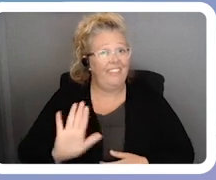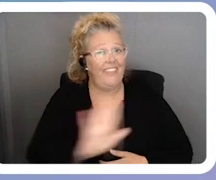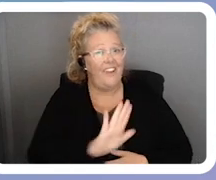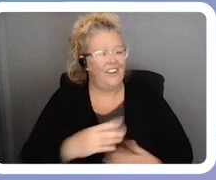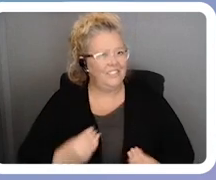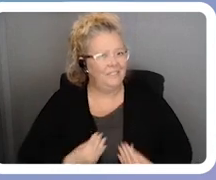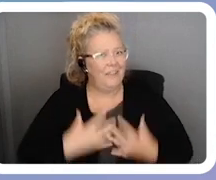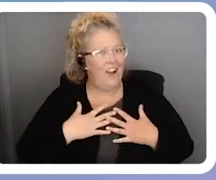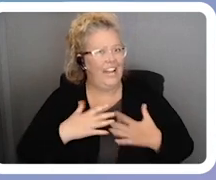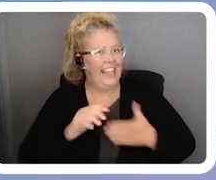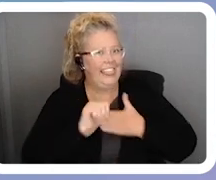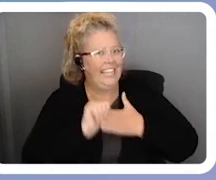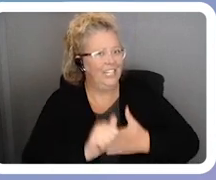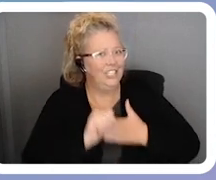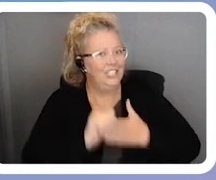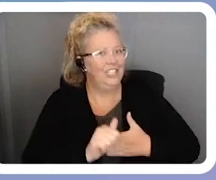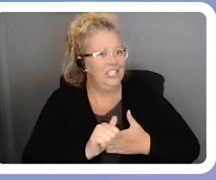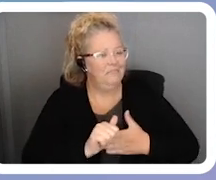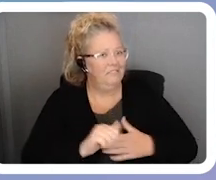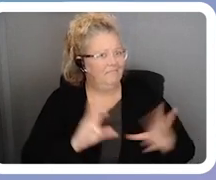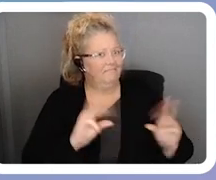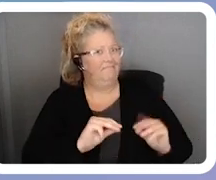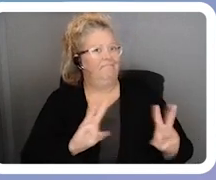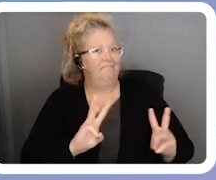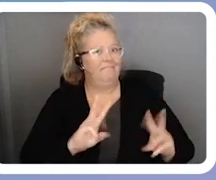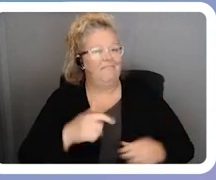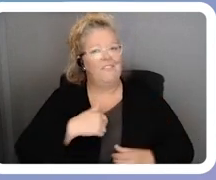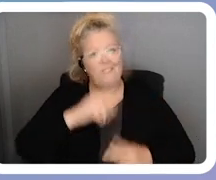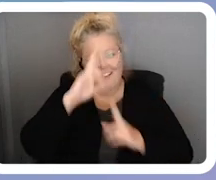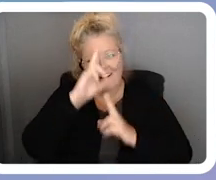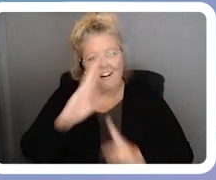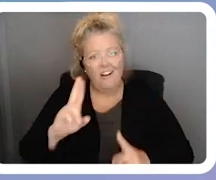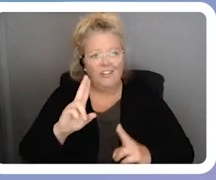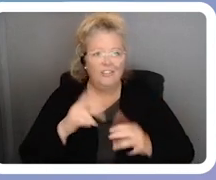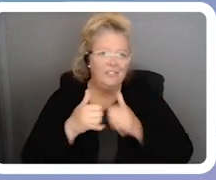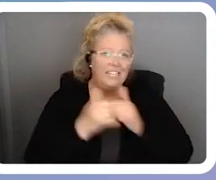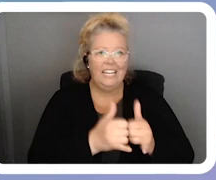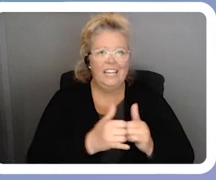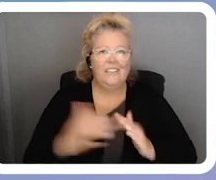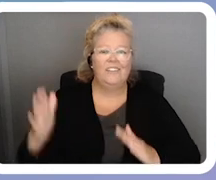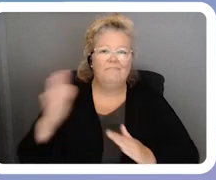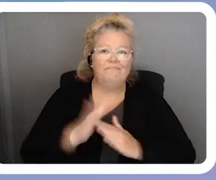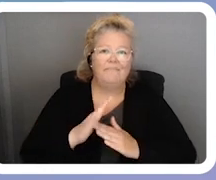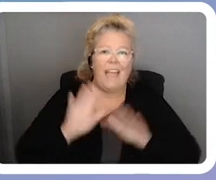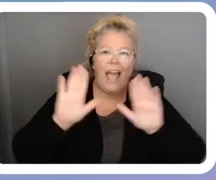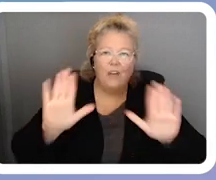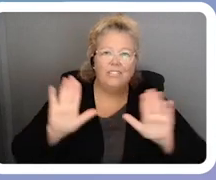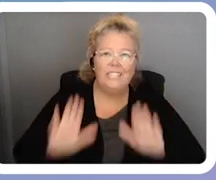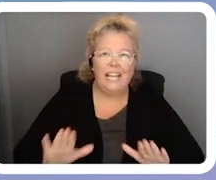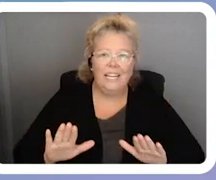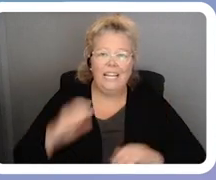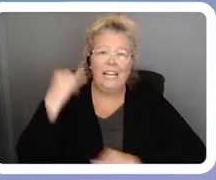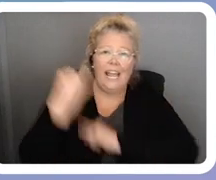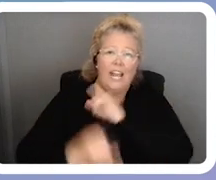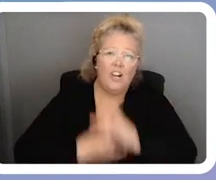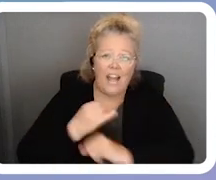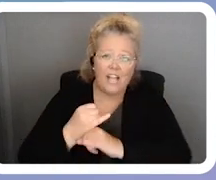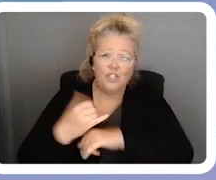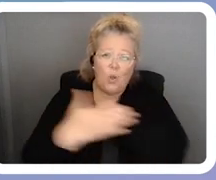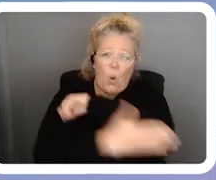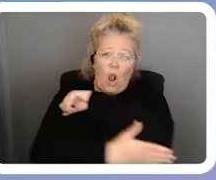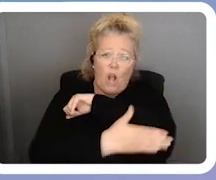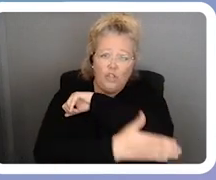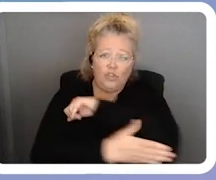leadership, Best Buddies International Department is honored to award its Outstanding International